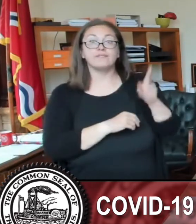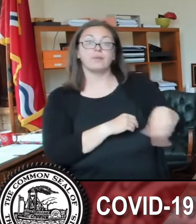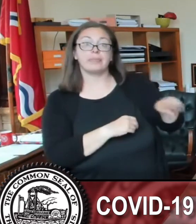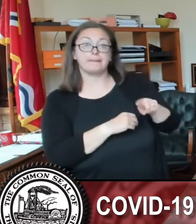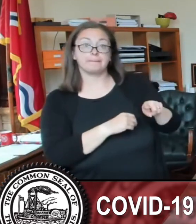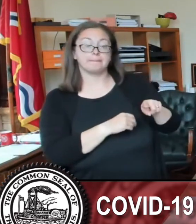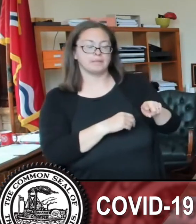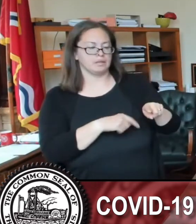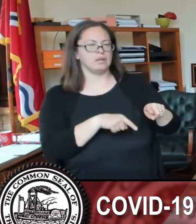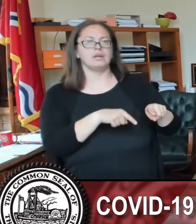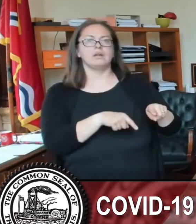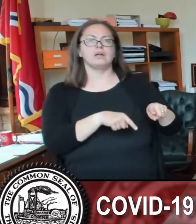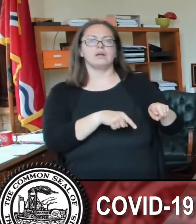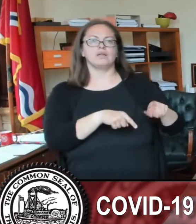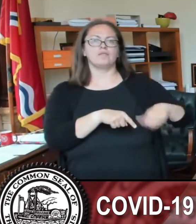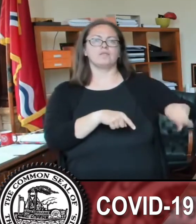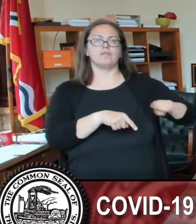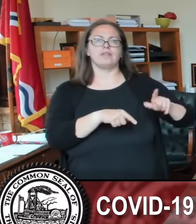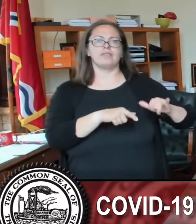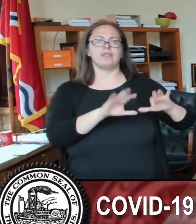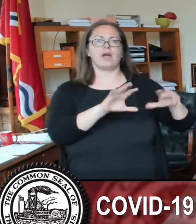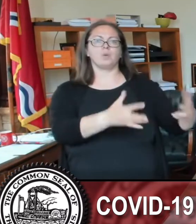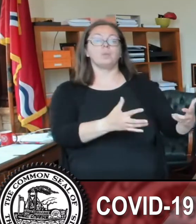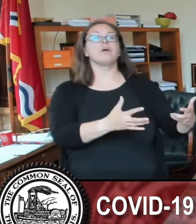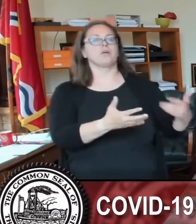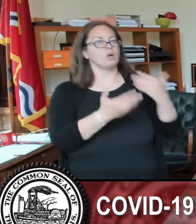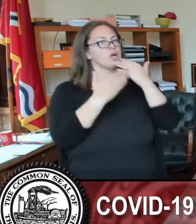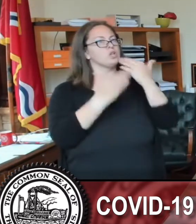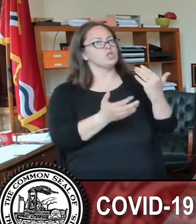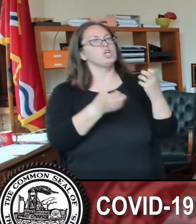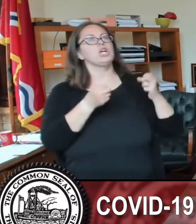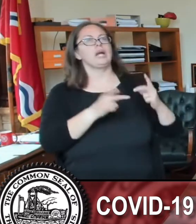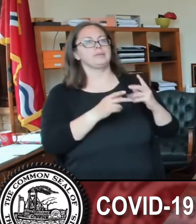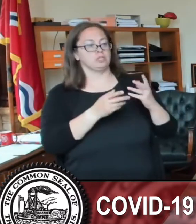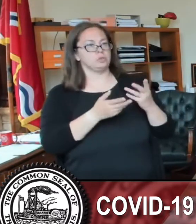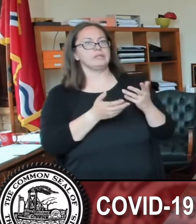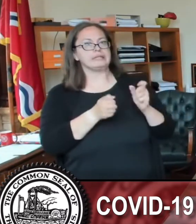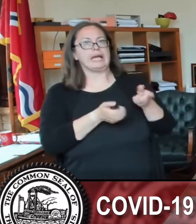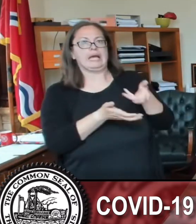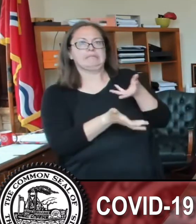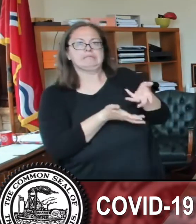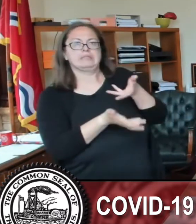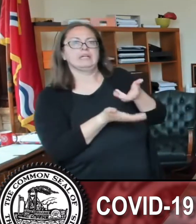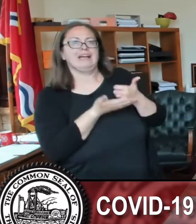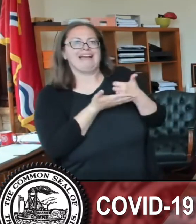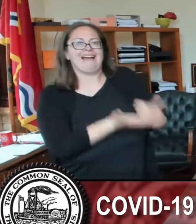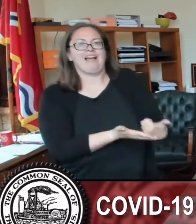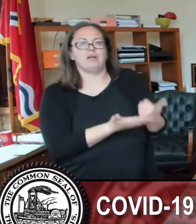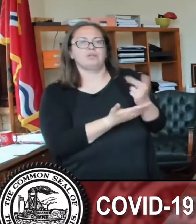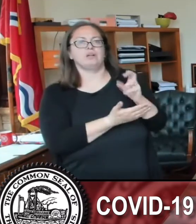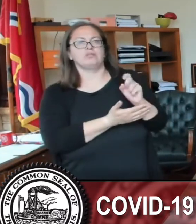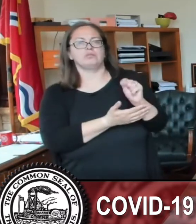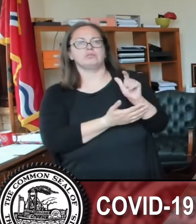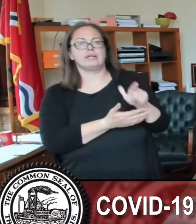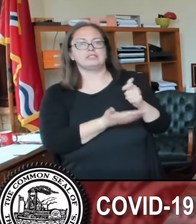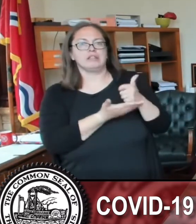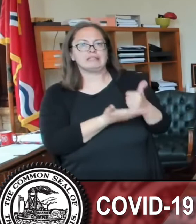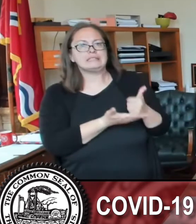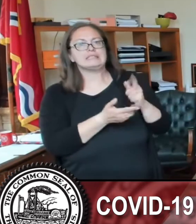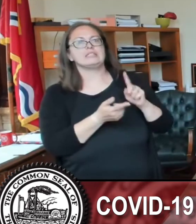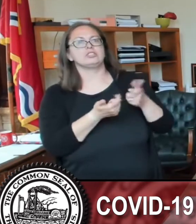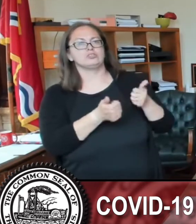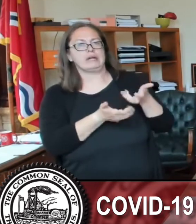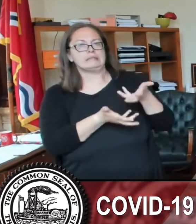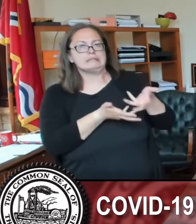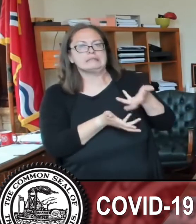those folks, we have a really good opportunity to do mediation to help with rental assistance, to try to work this out,